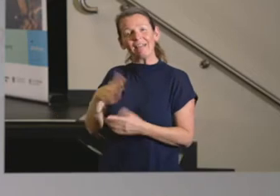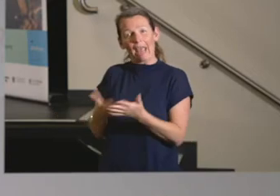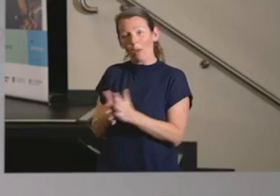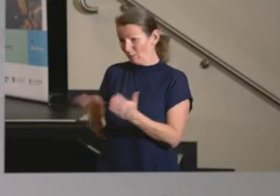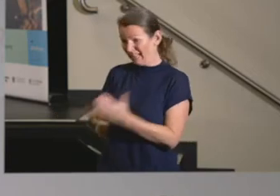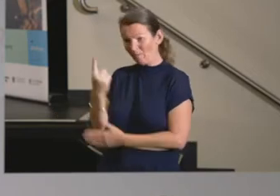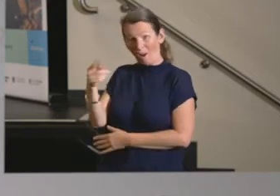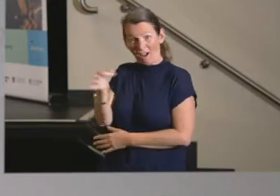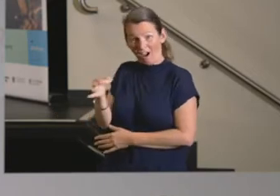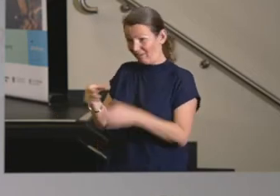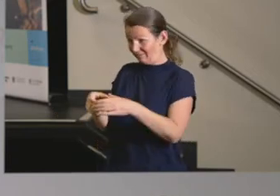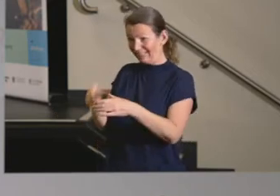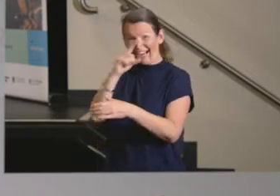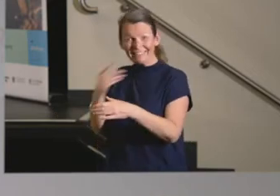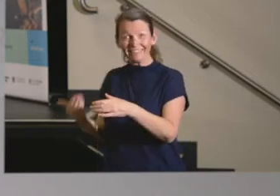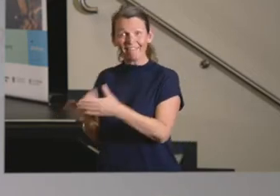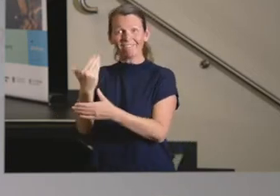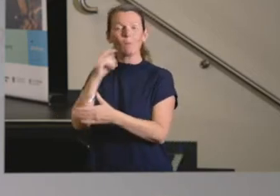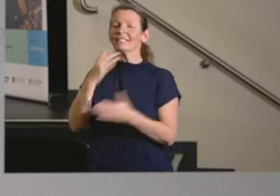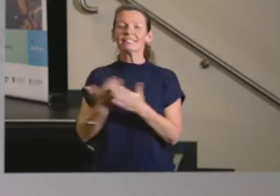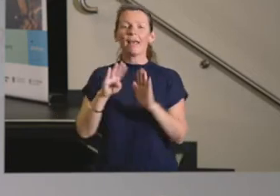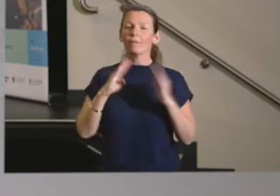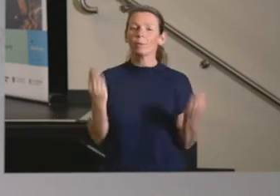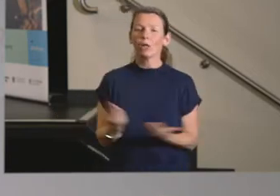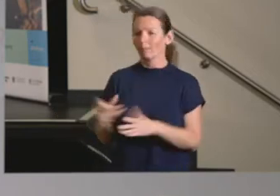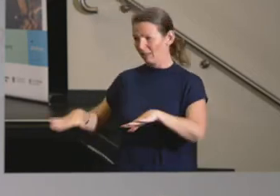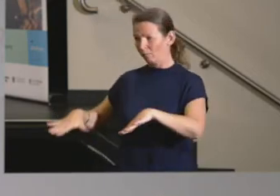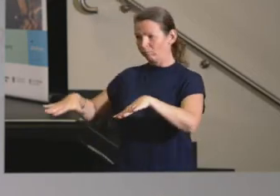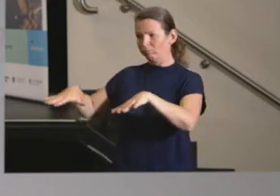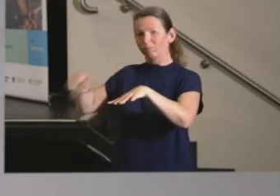Tuvalu to save the world is a metaphor for